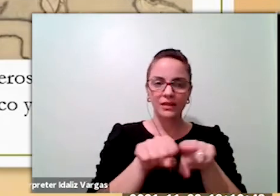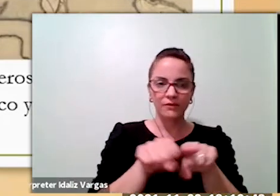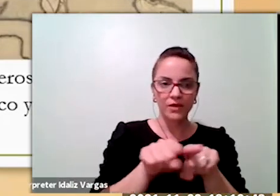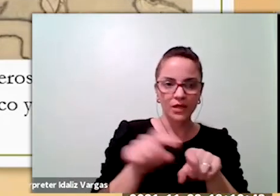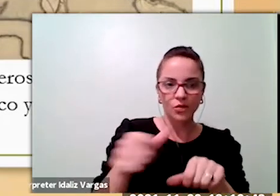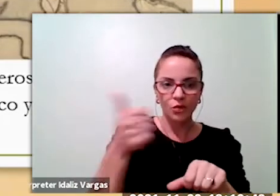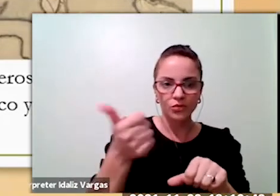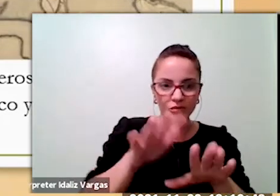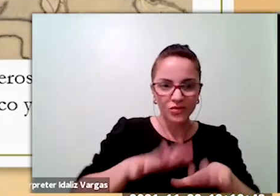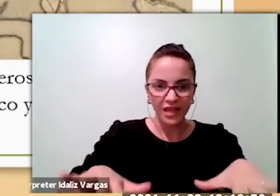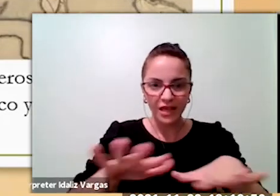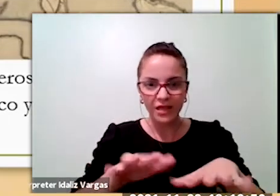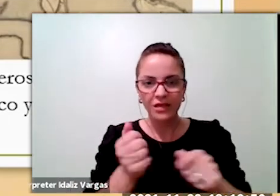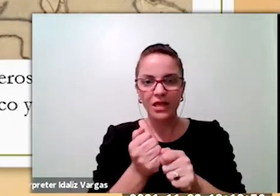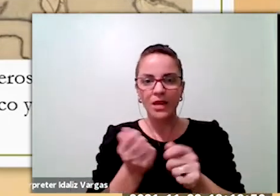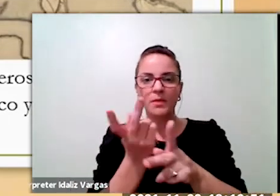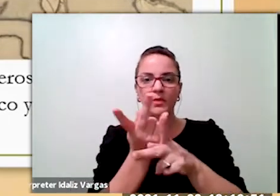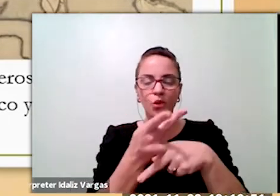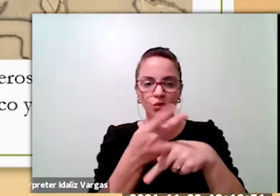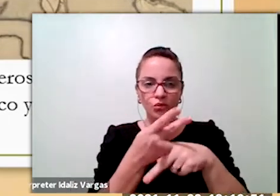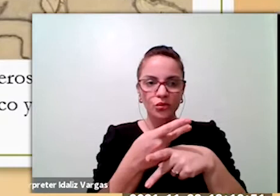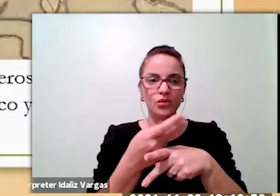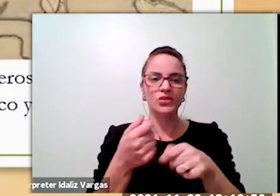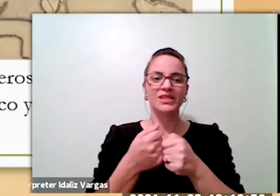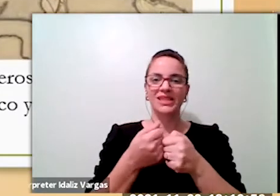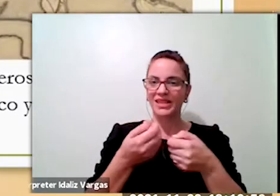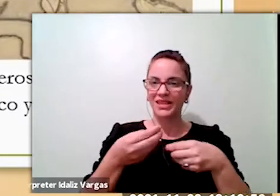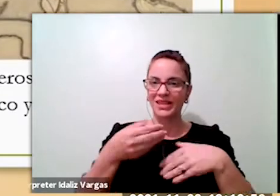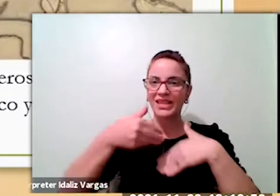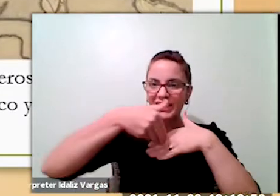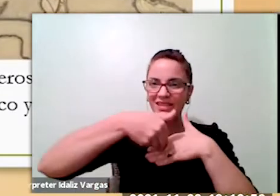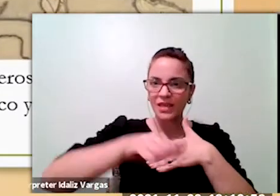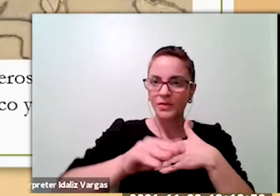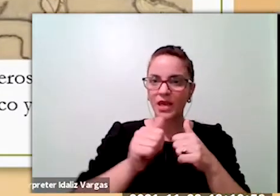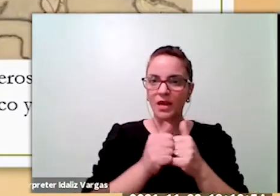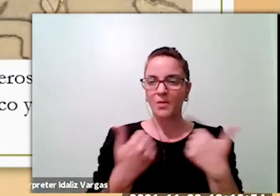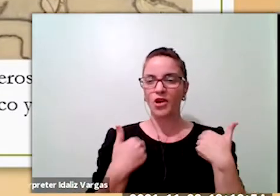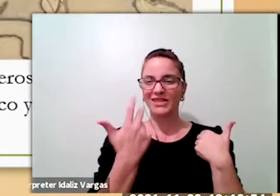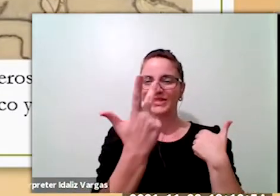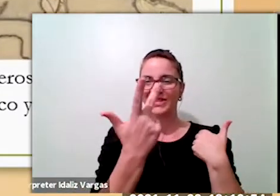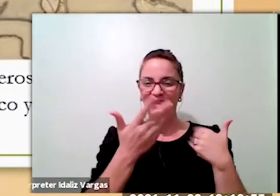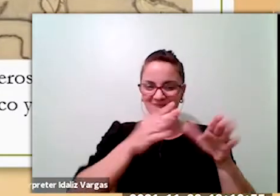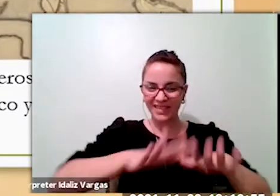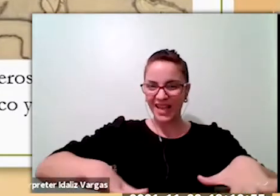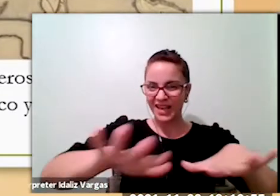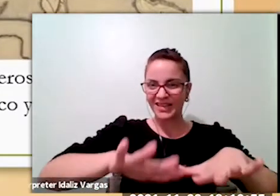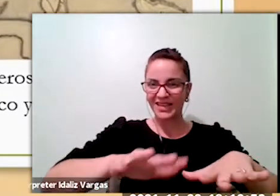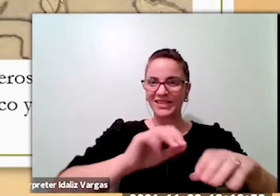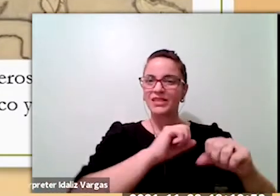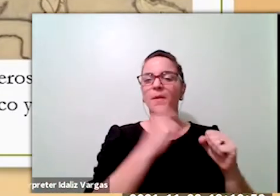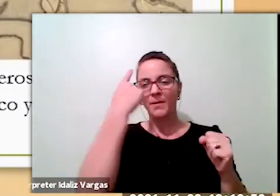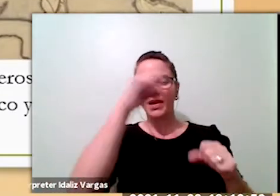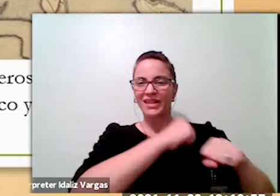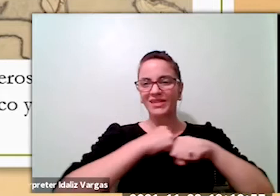port, and for the defensive purposes, the three defensive lines, and as an area for cattle raising or for land for